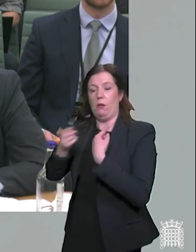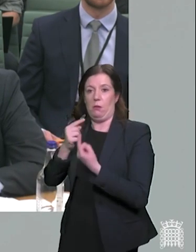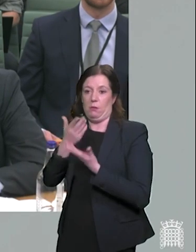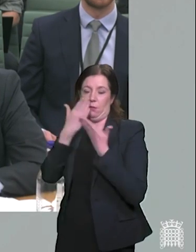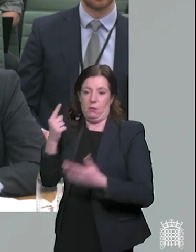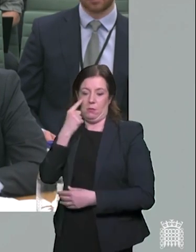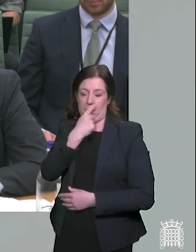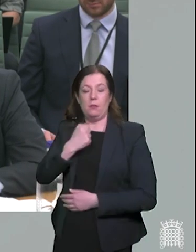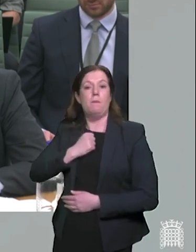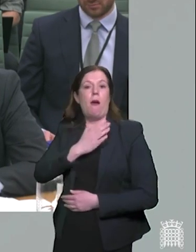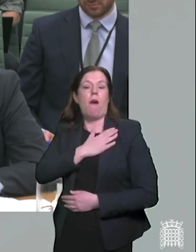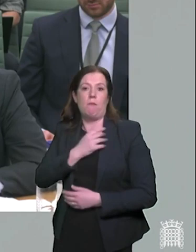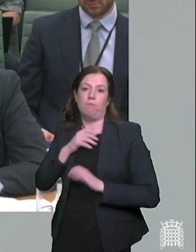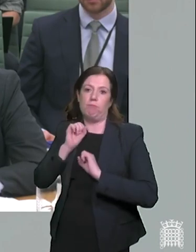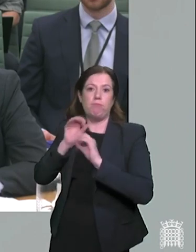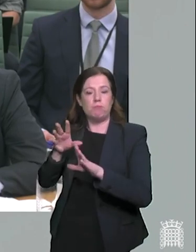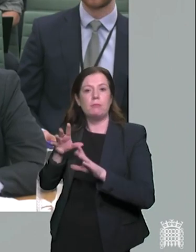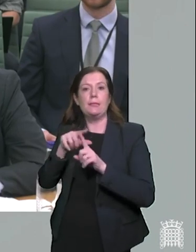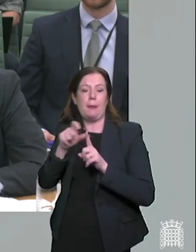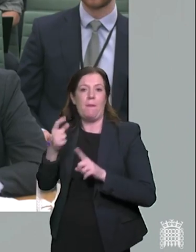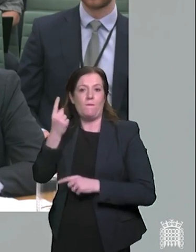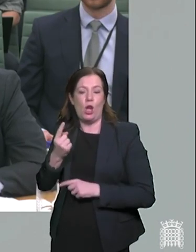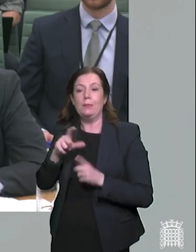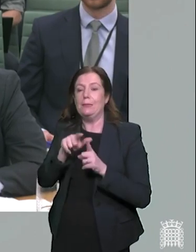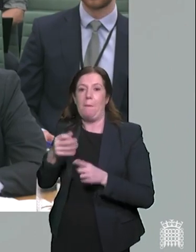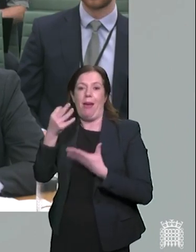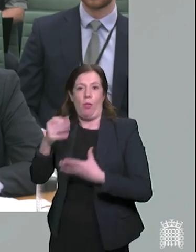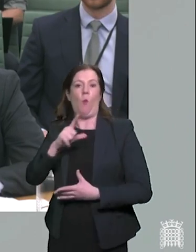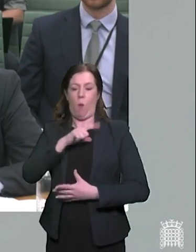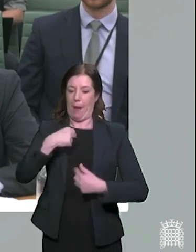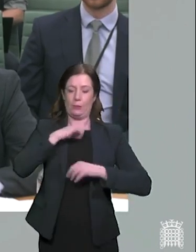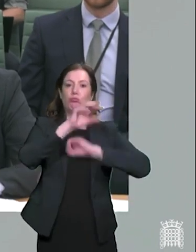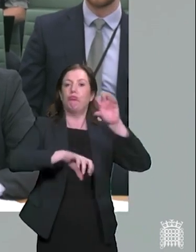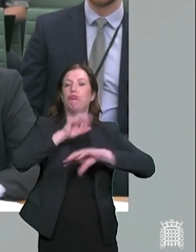mind on December the 1st and December the 8th of